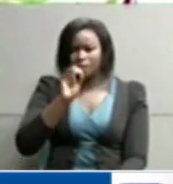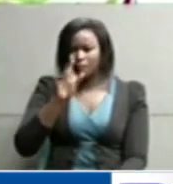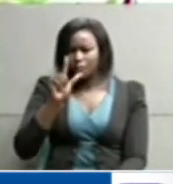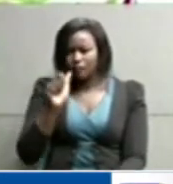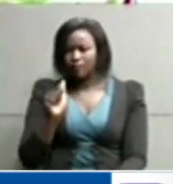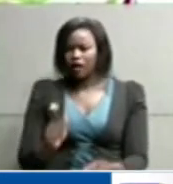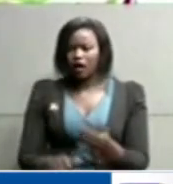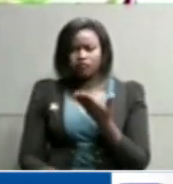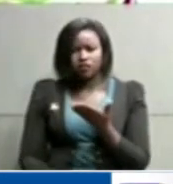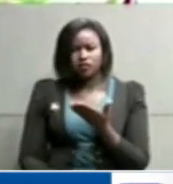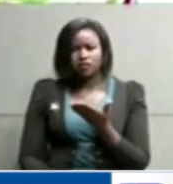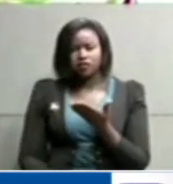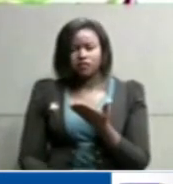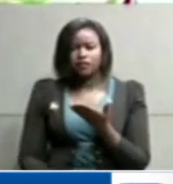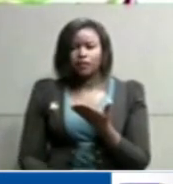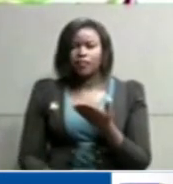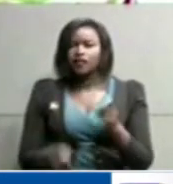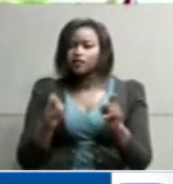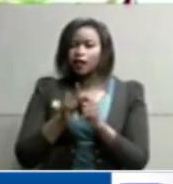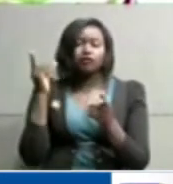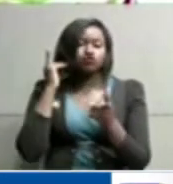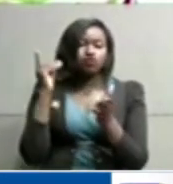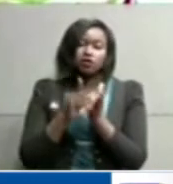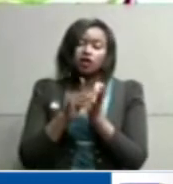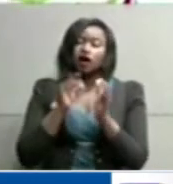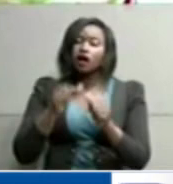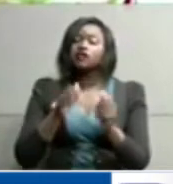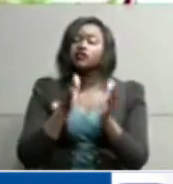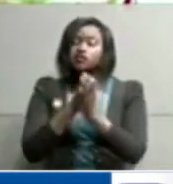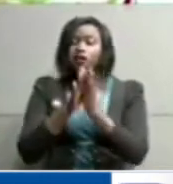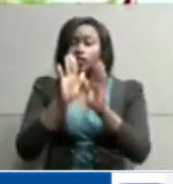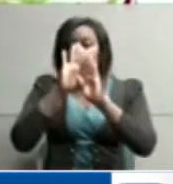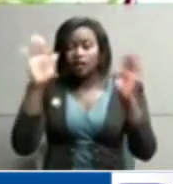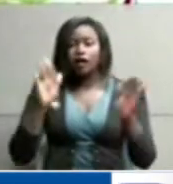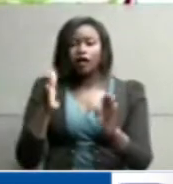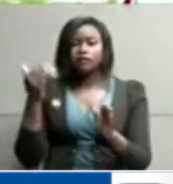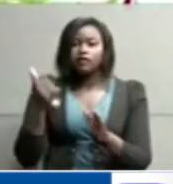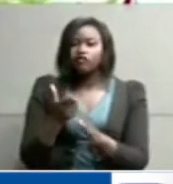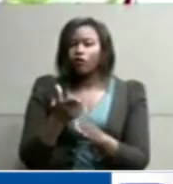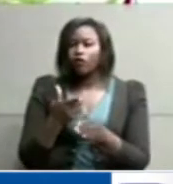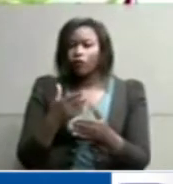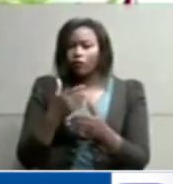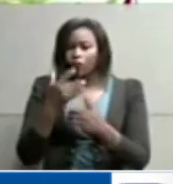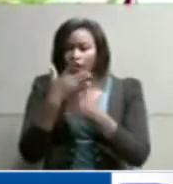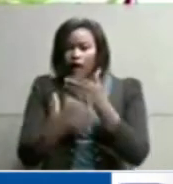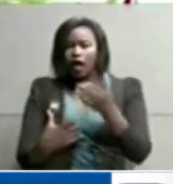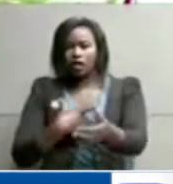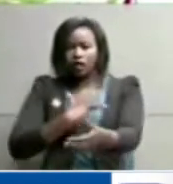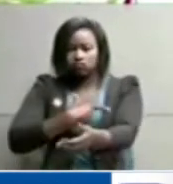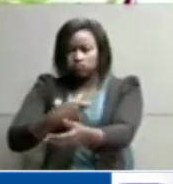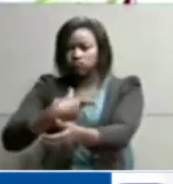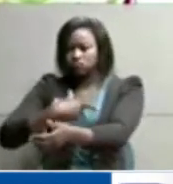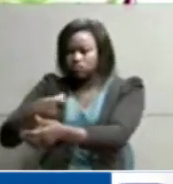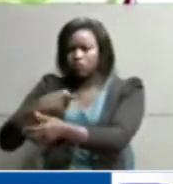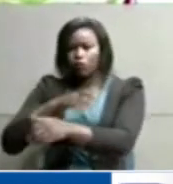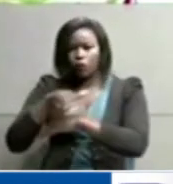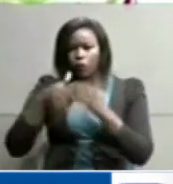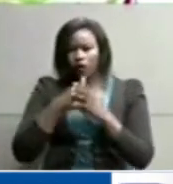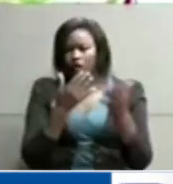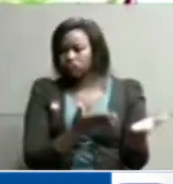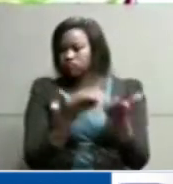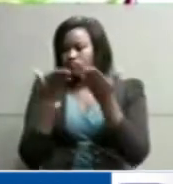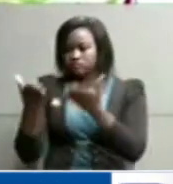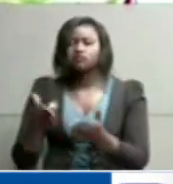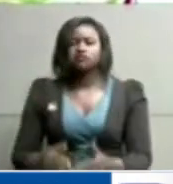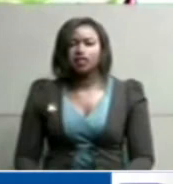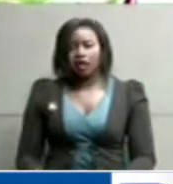or Musenro can tell you what they were doing, how they used to bring samples from I don't know where, and then they check them and they